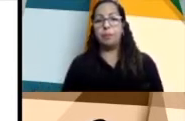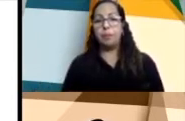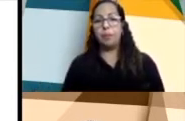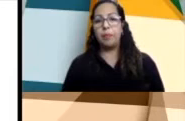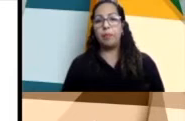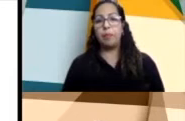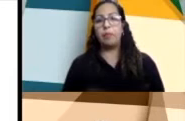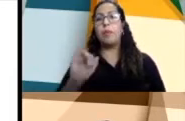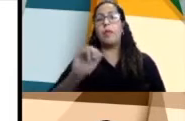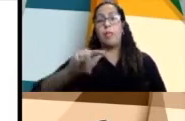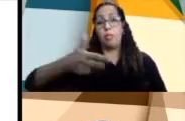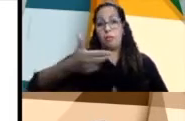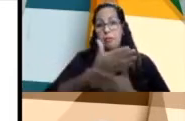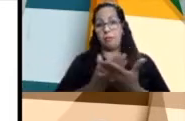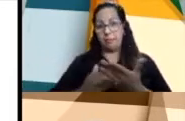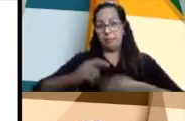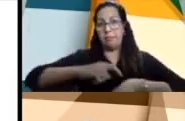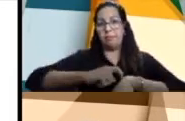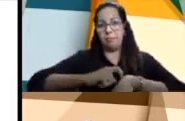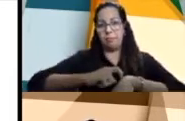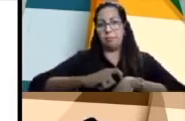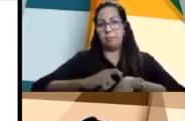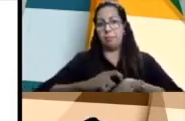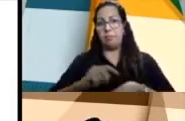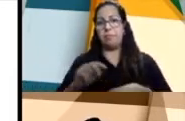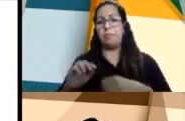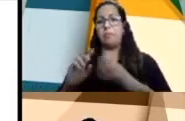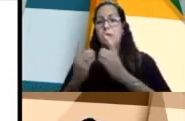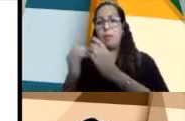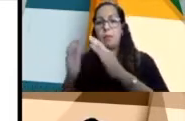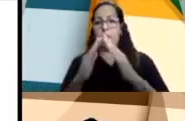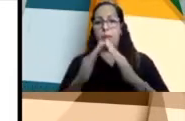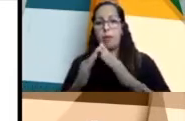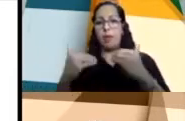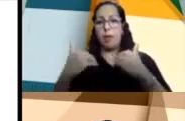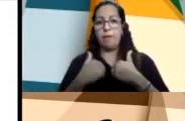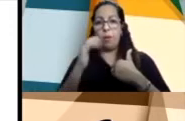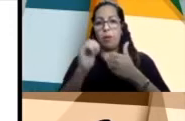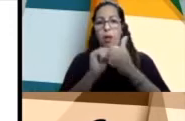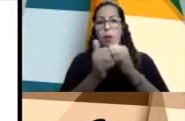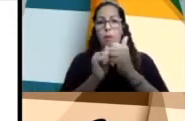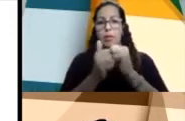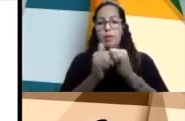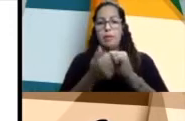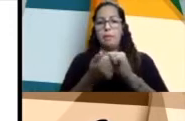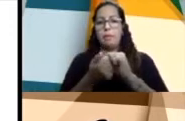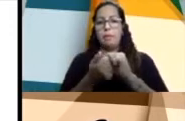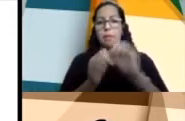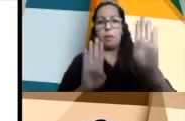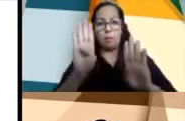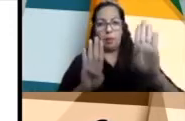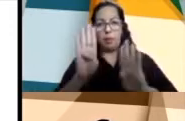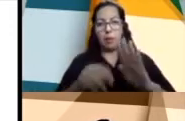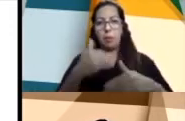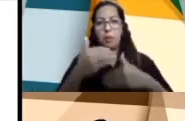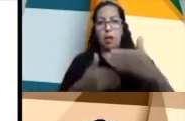third round, which is gonna, Vivienda is planning to have a competitive process with a